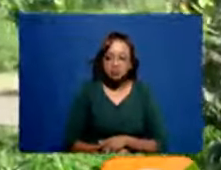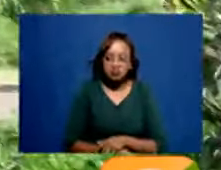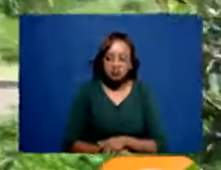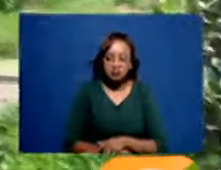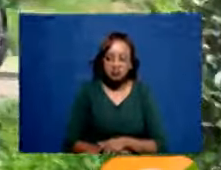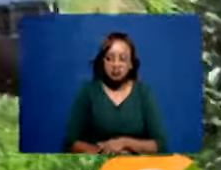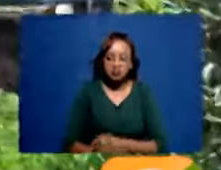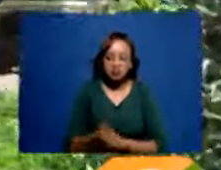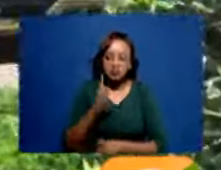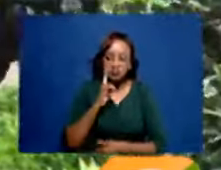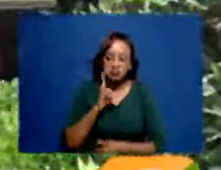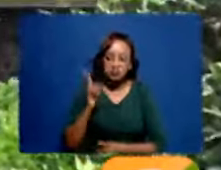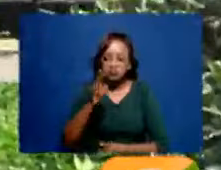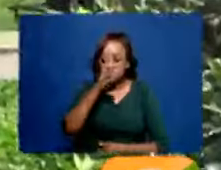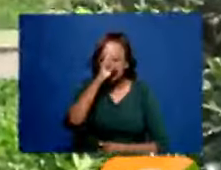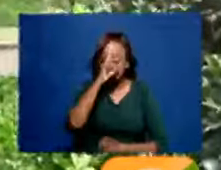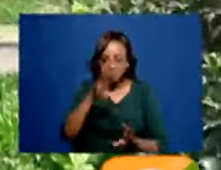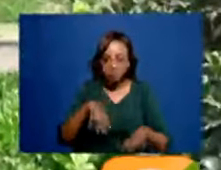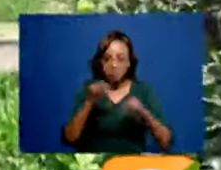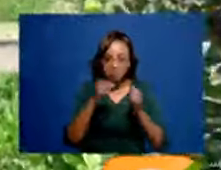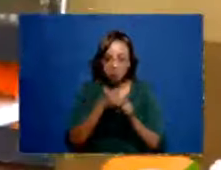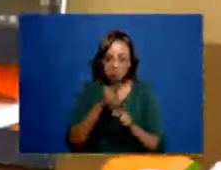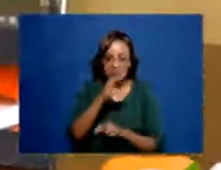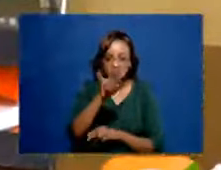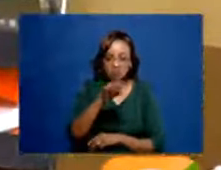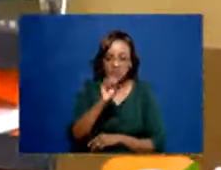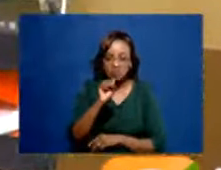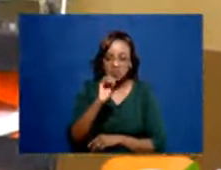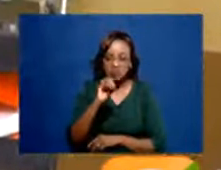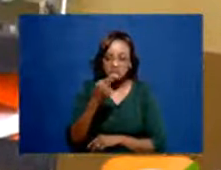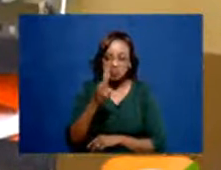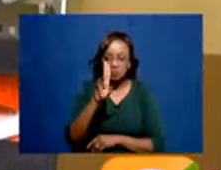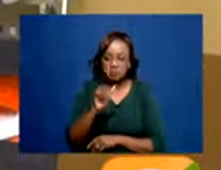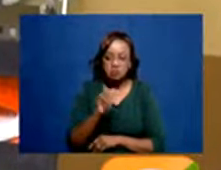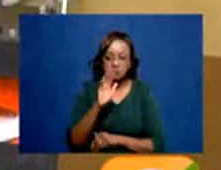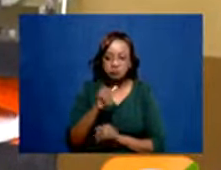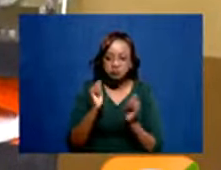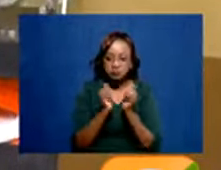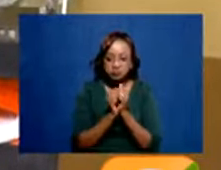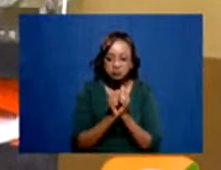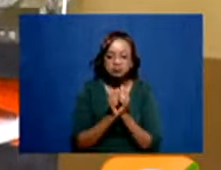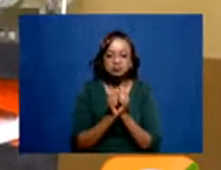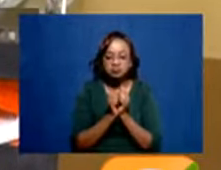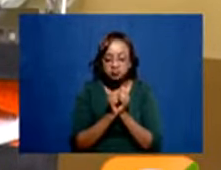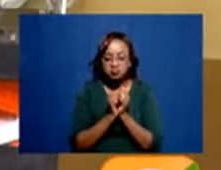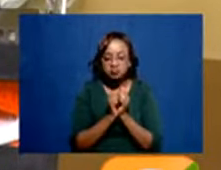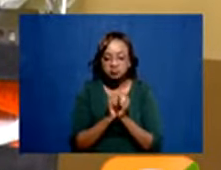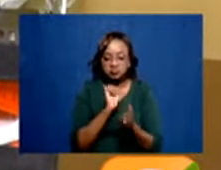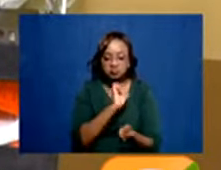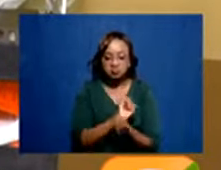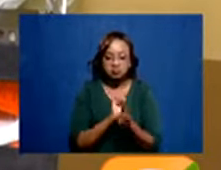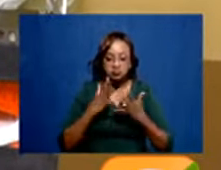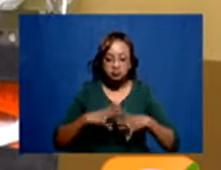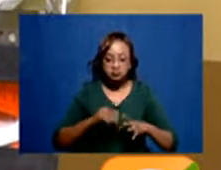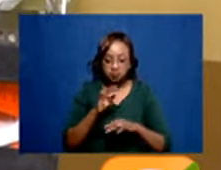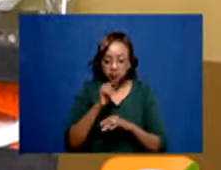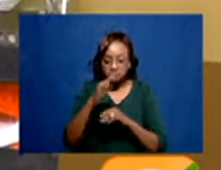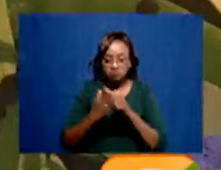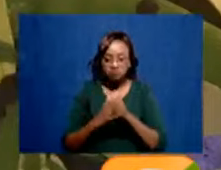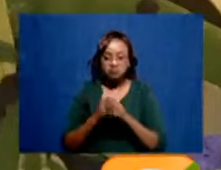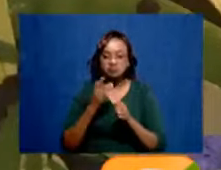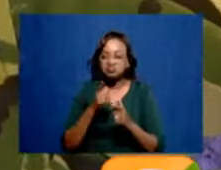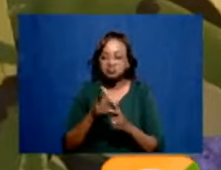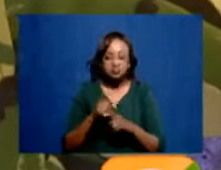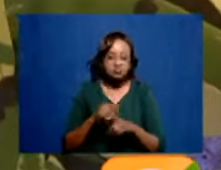Huroni Sub-County Police Commander Joshua Nyesimi said that of the 10 remandees held at Koru Police Station, 9 overpowered a